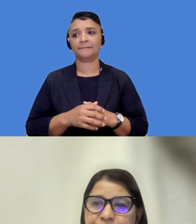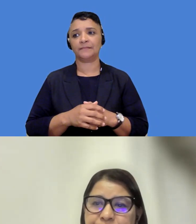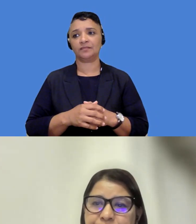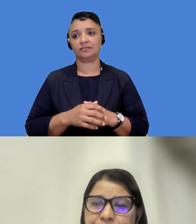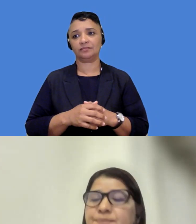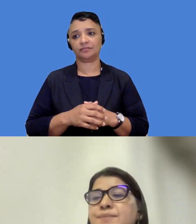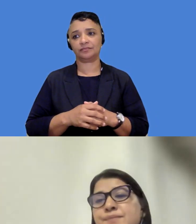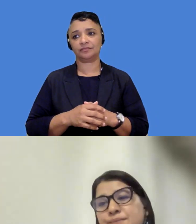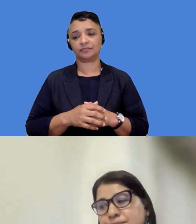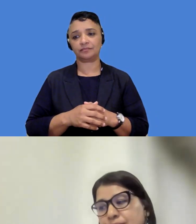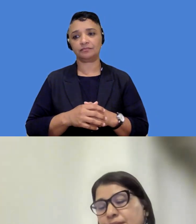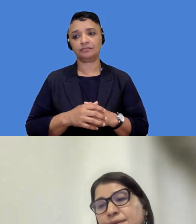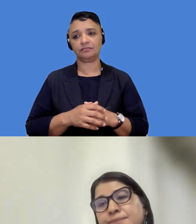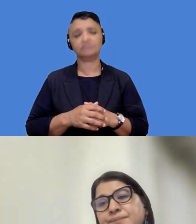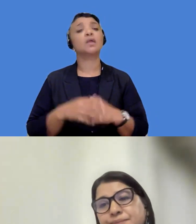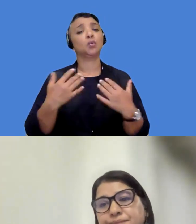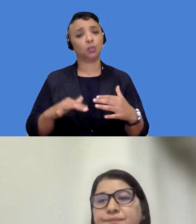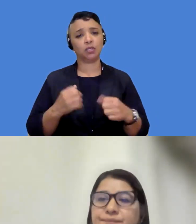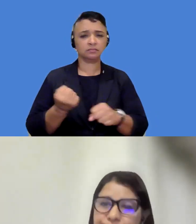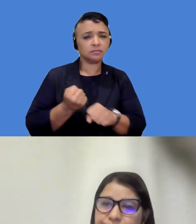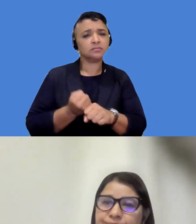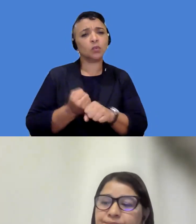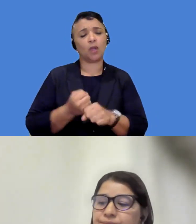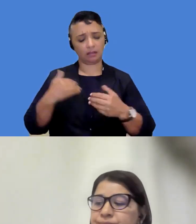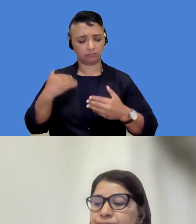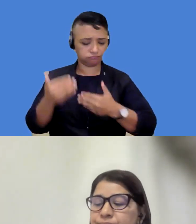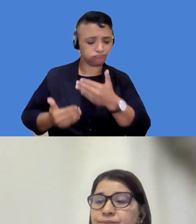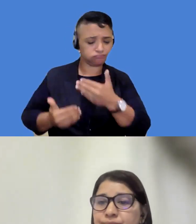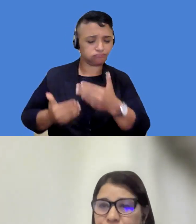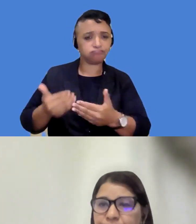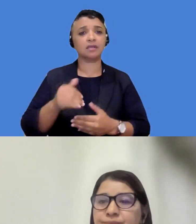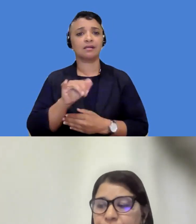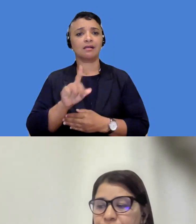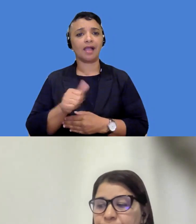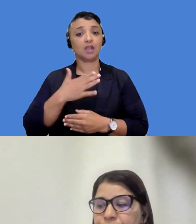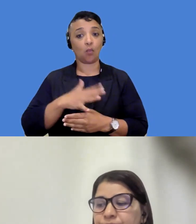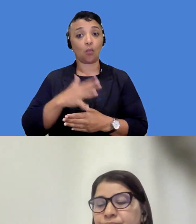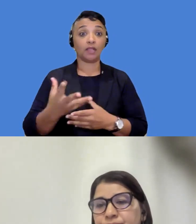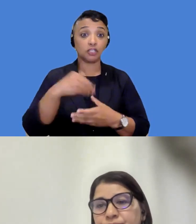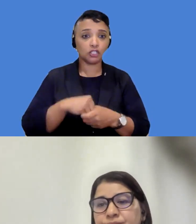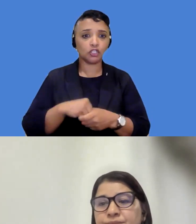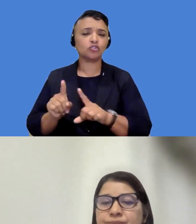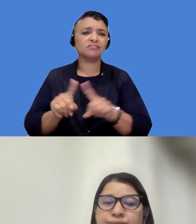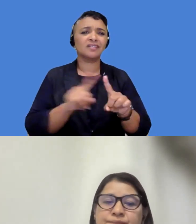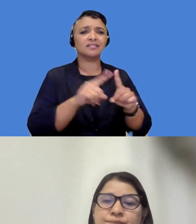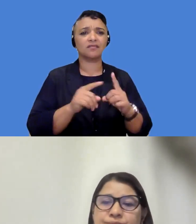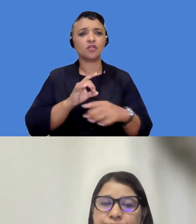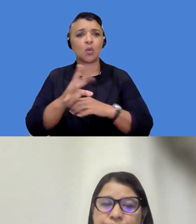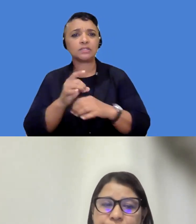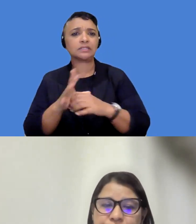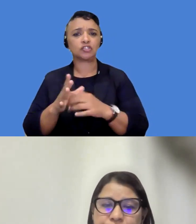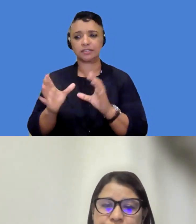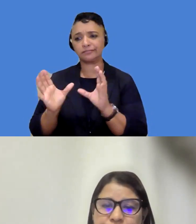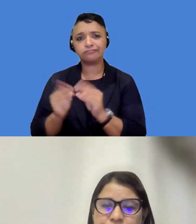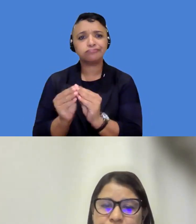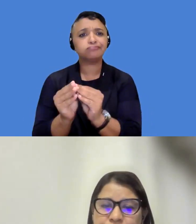also been a specific and ongoing effort of IDA to include these groups in all of the consultations that we've been running over the past 2